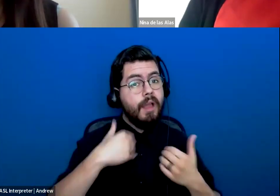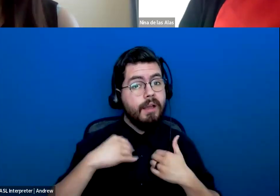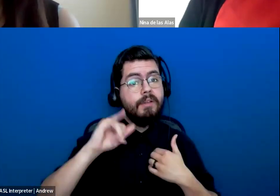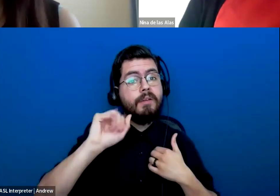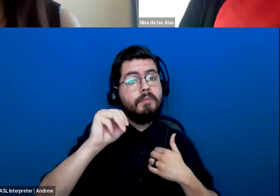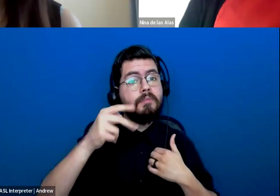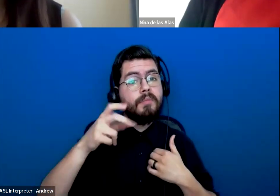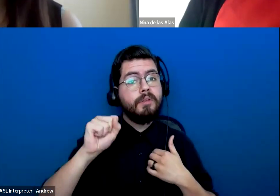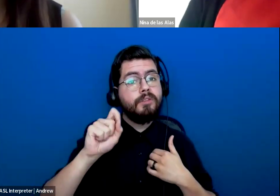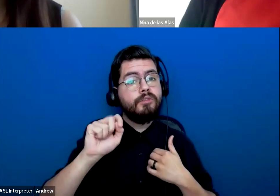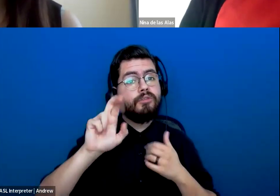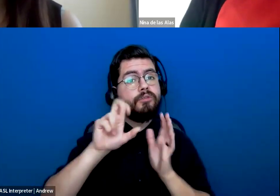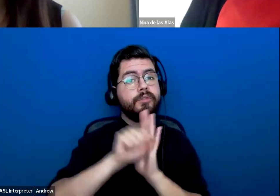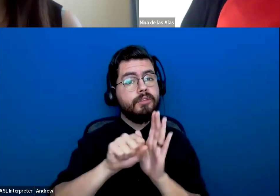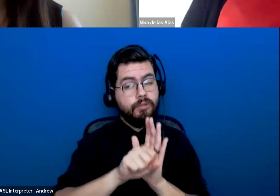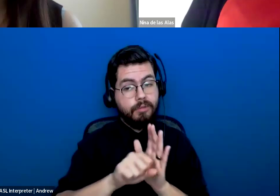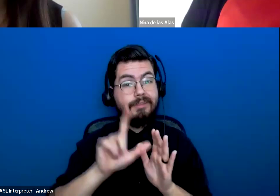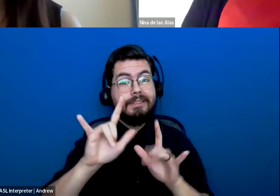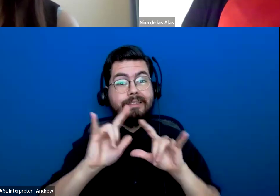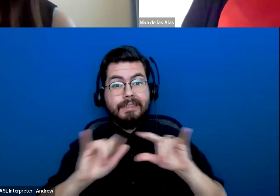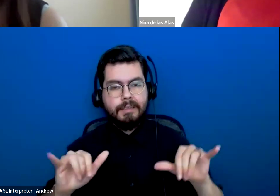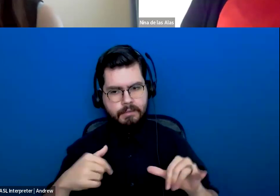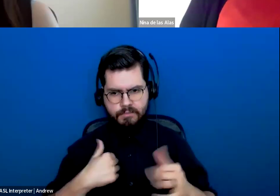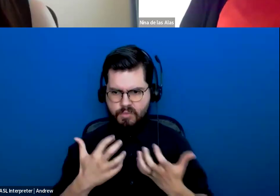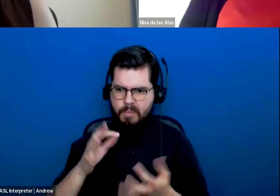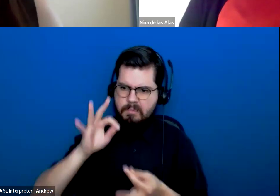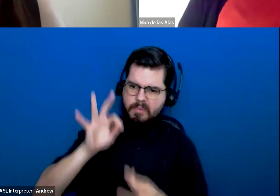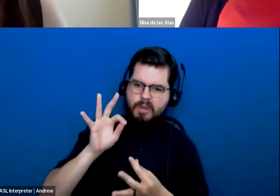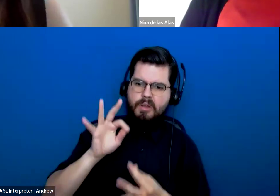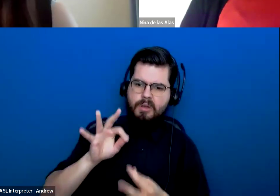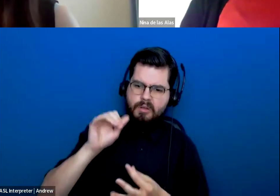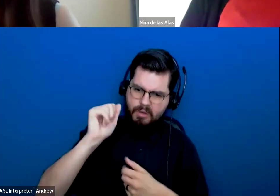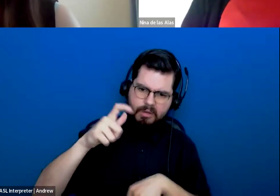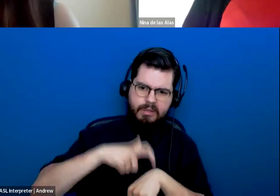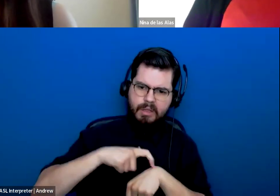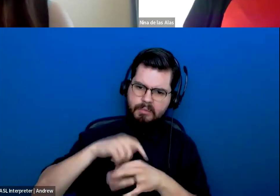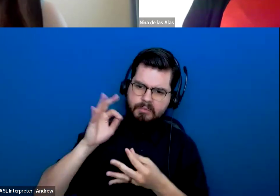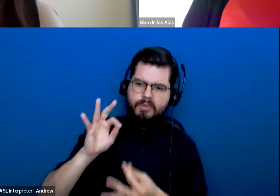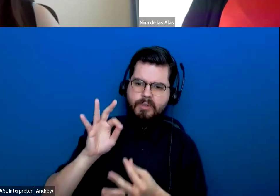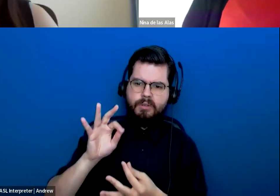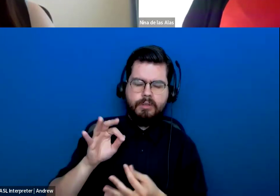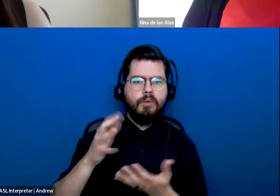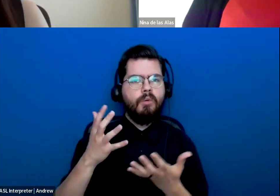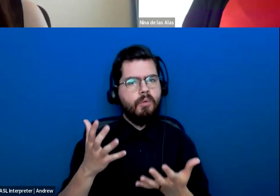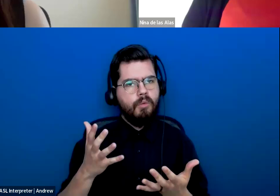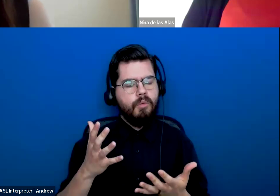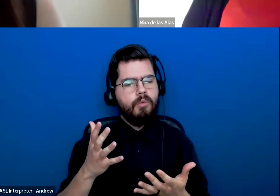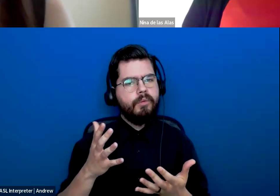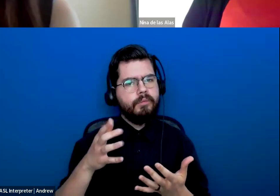perfectionism tendencies, is there any scenario where like students actually